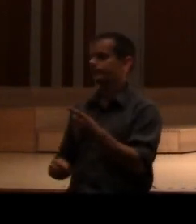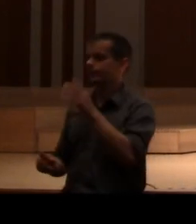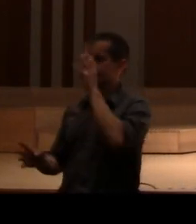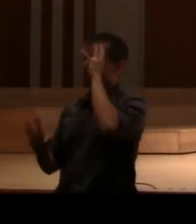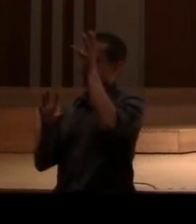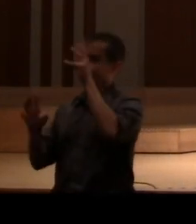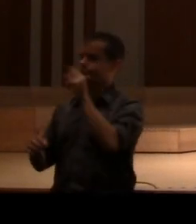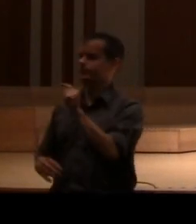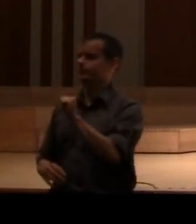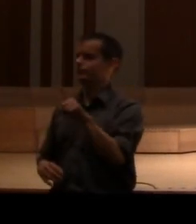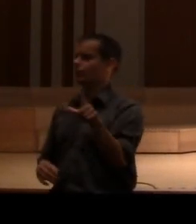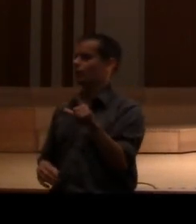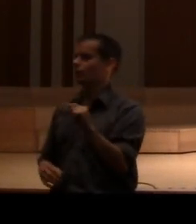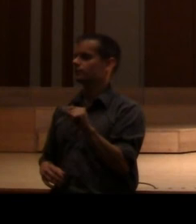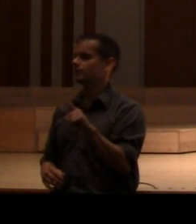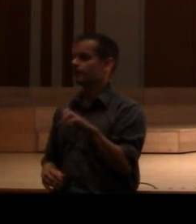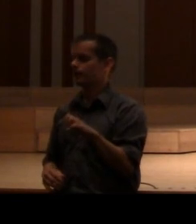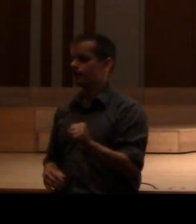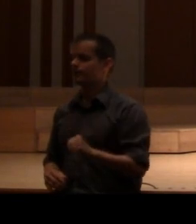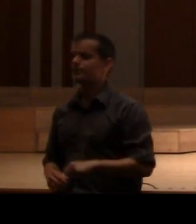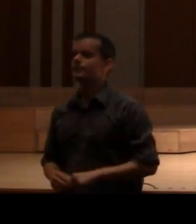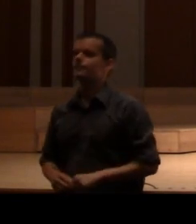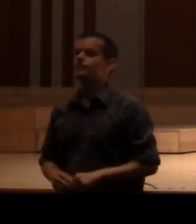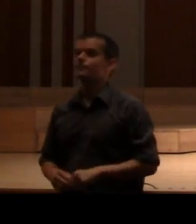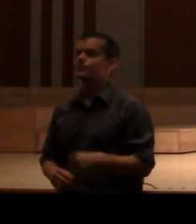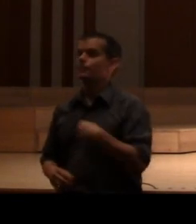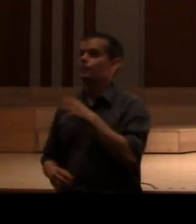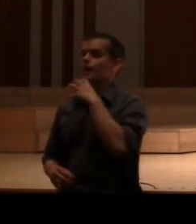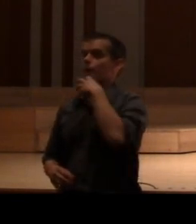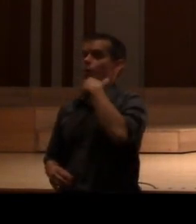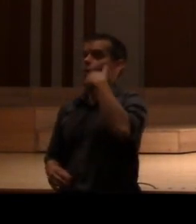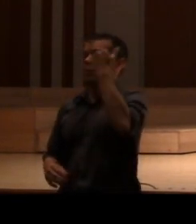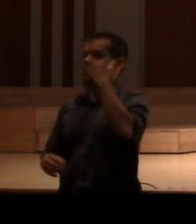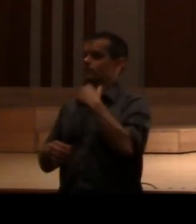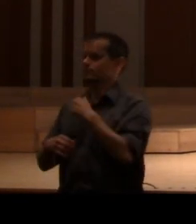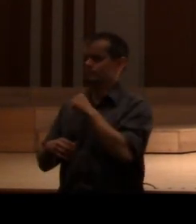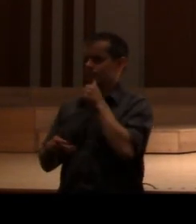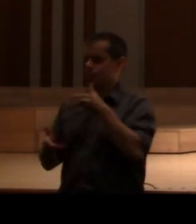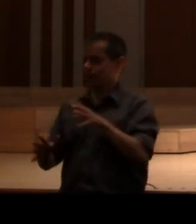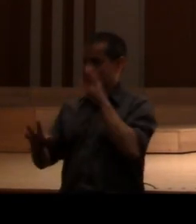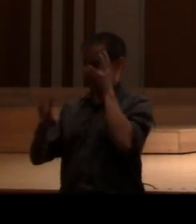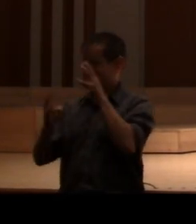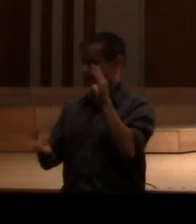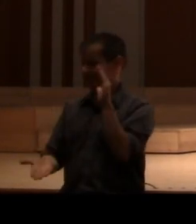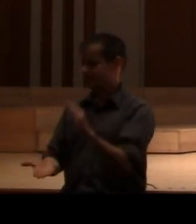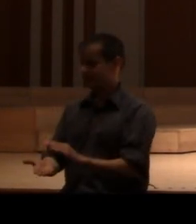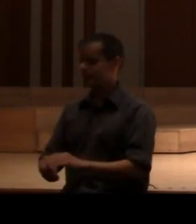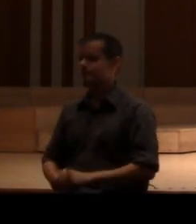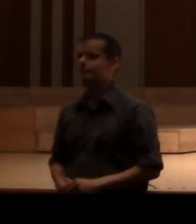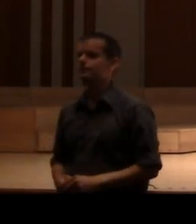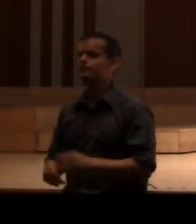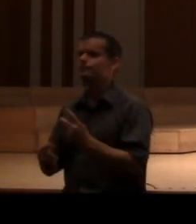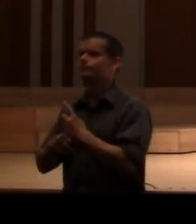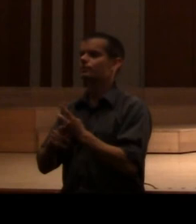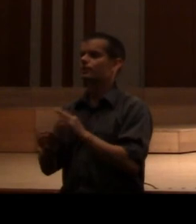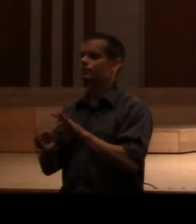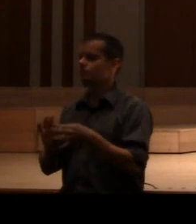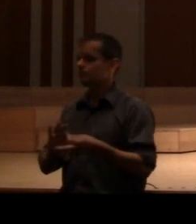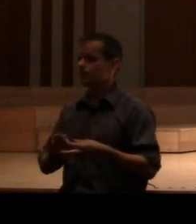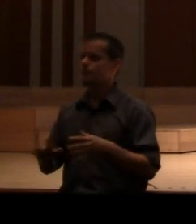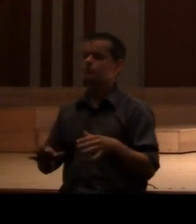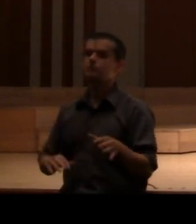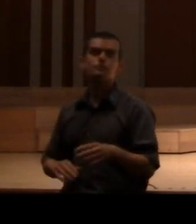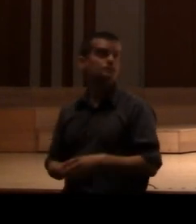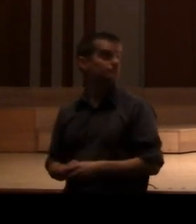making sure that creativity doesn't diminish as we get older, inquiry writing, looking at a genre of books, figuring out interpretation in the lens of an author, really